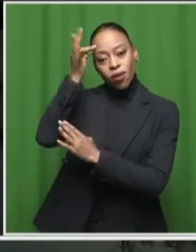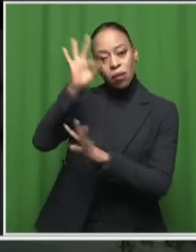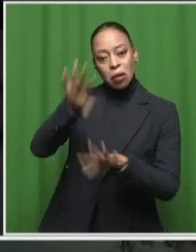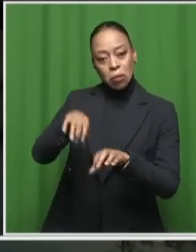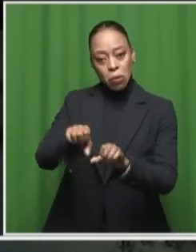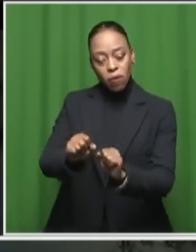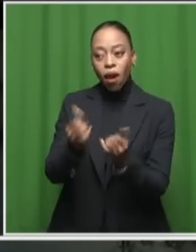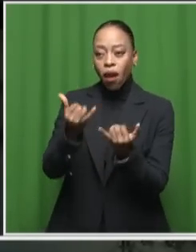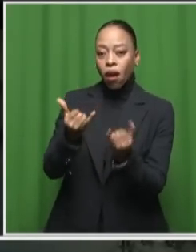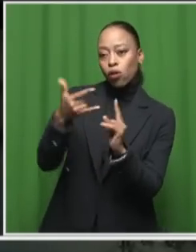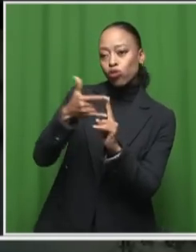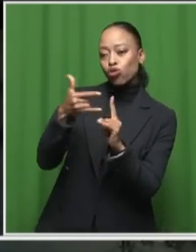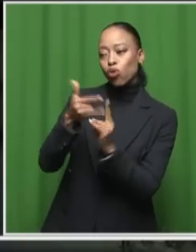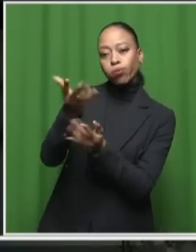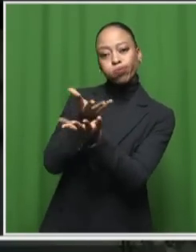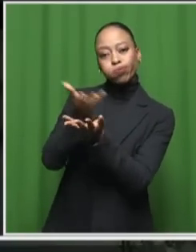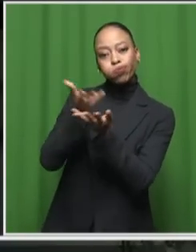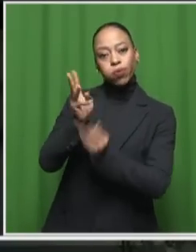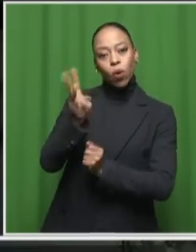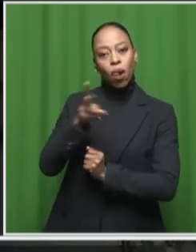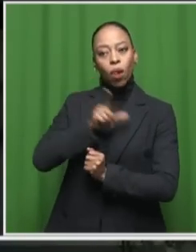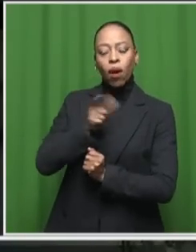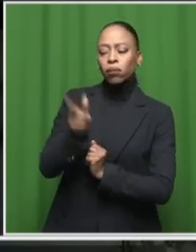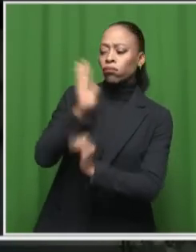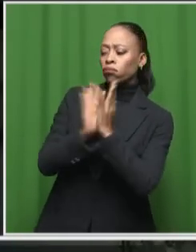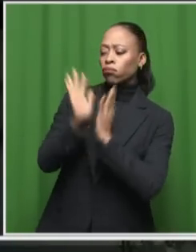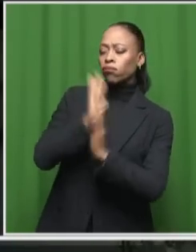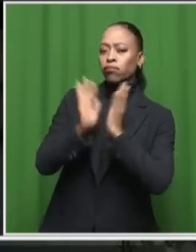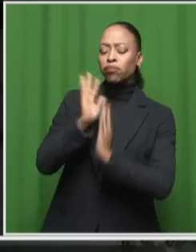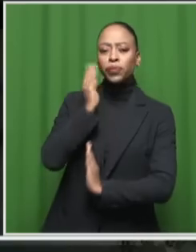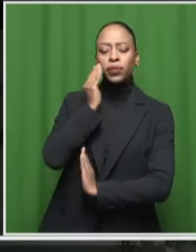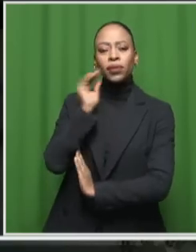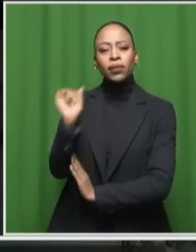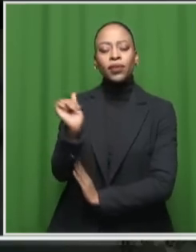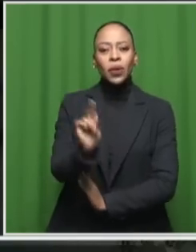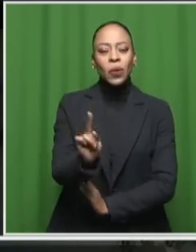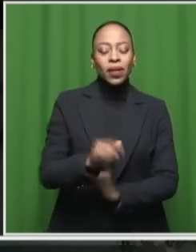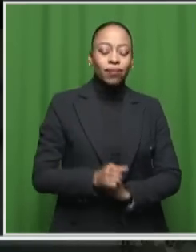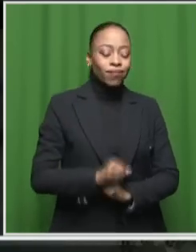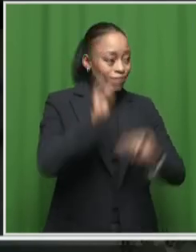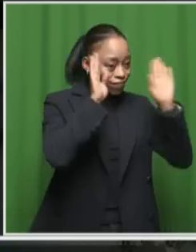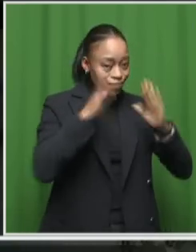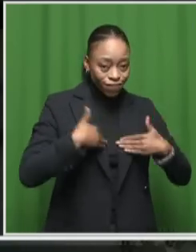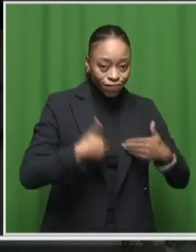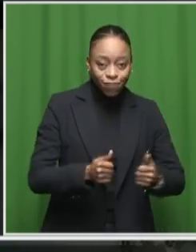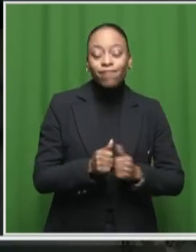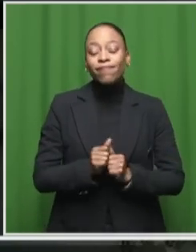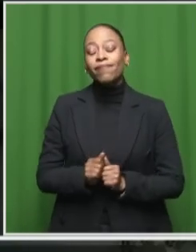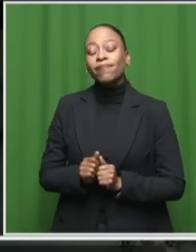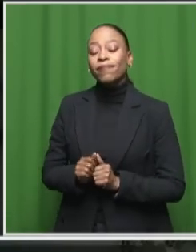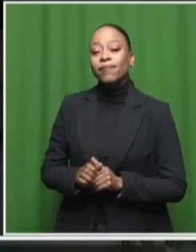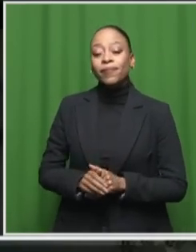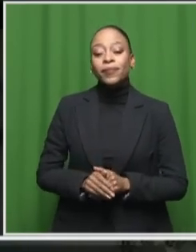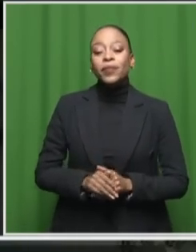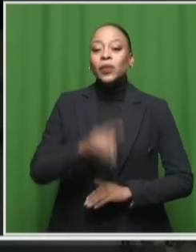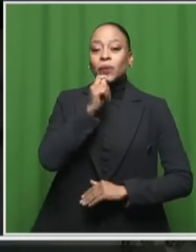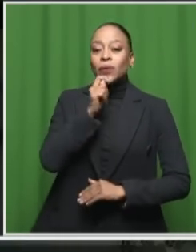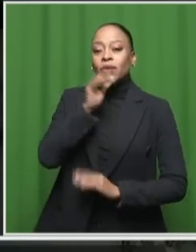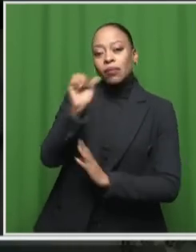he now joins us virtually to share his experience. Mr. Manuel, good to have you here on Morning Live. Welcome. Good